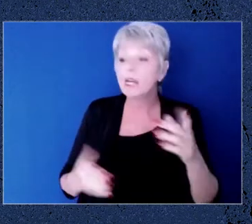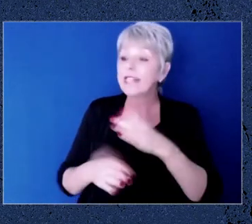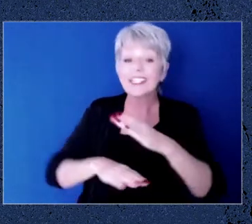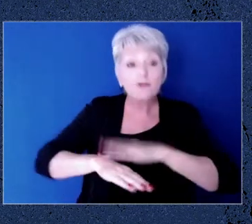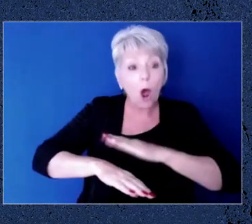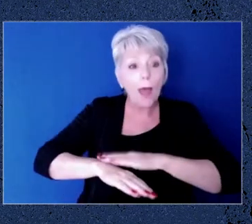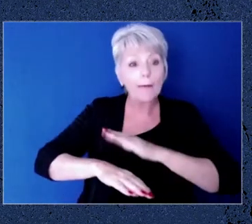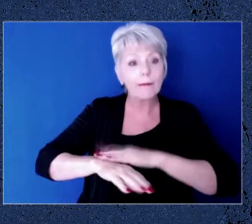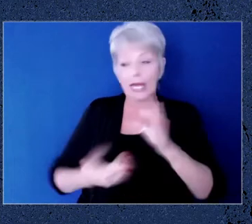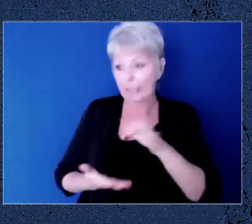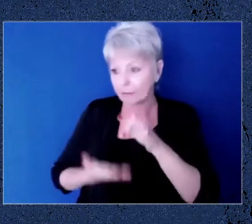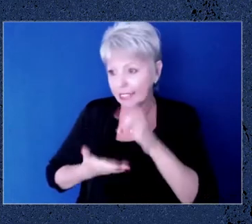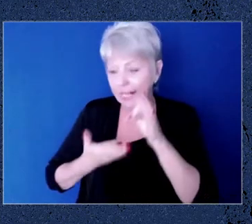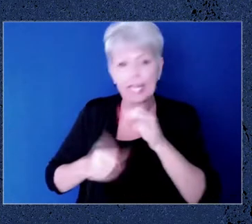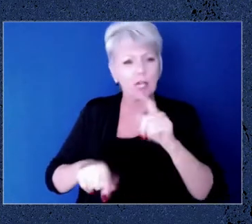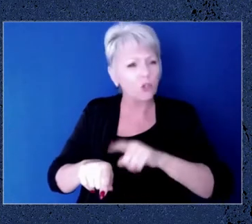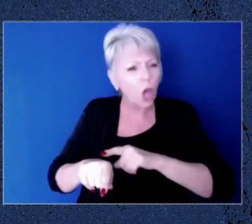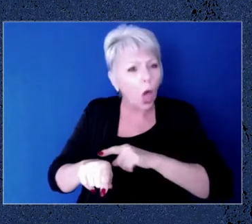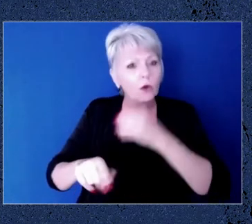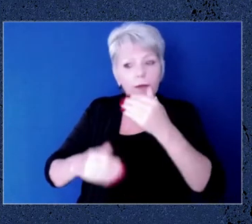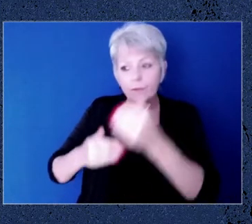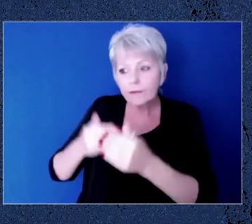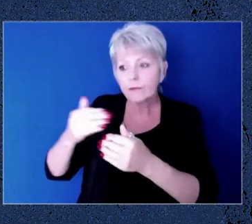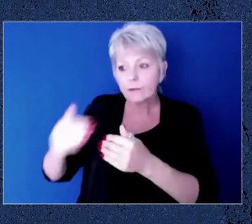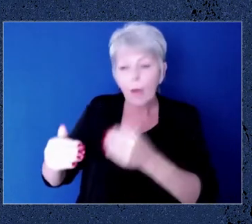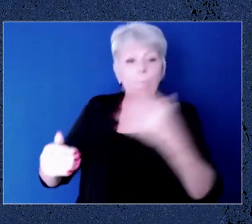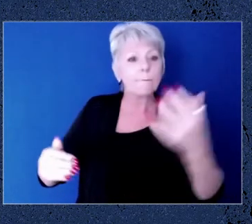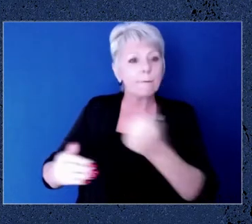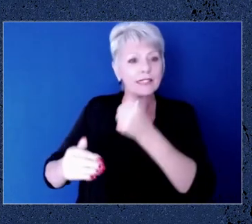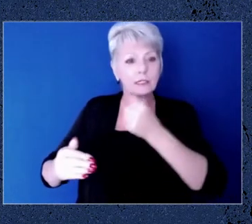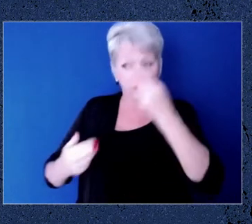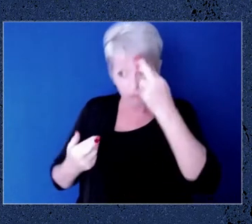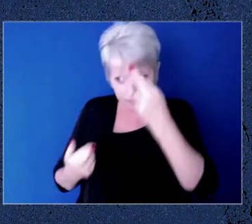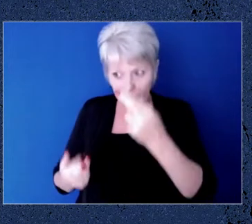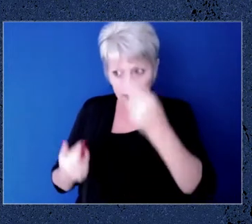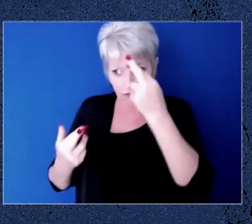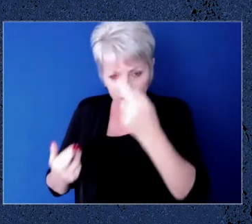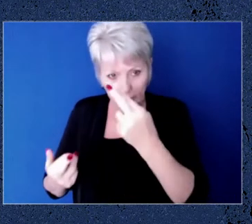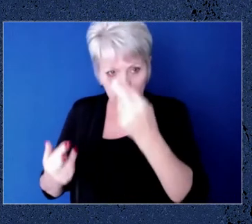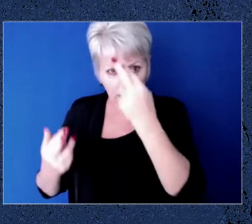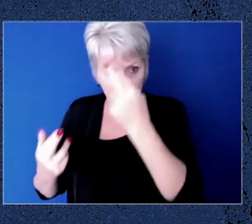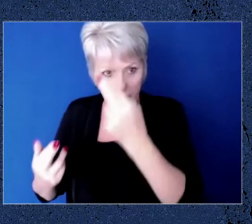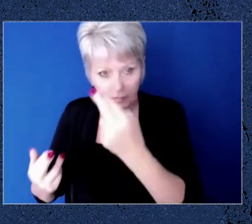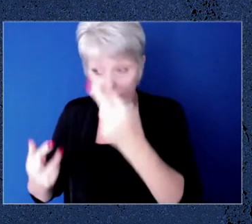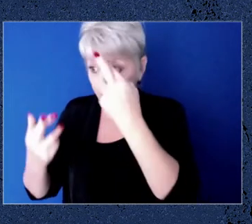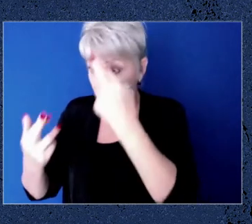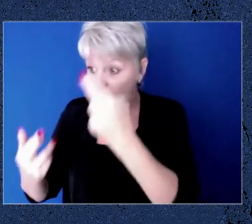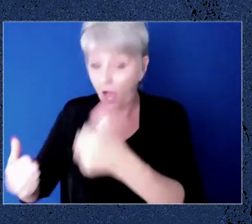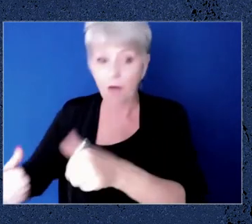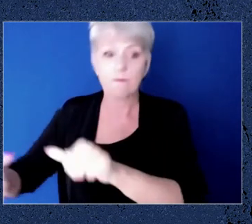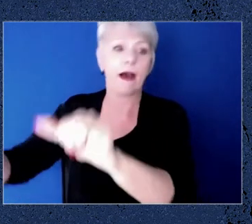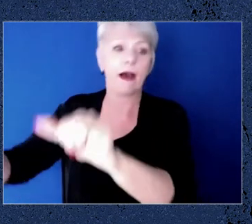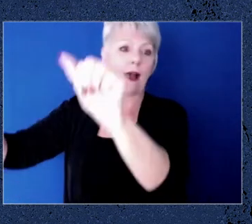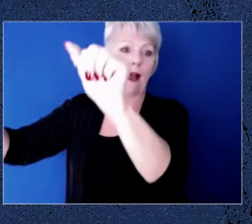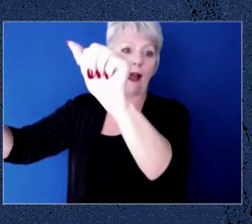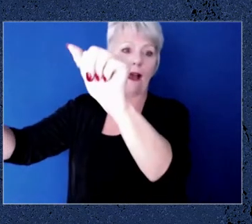trust. You've got to go slow, you've got to demonstrate yinjamara at the beginning. And when you do that, when it gets to the pointy bit at the end, because you've got the trust and you've built the